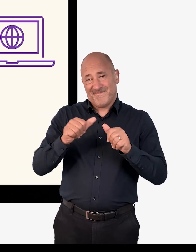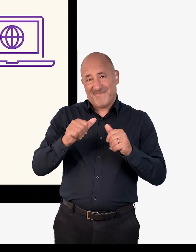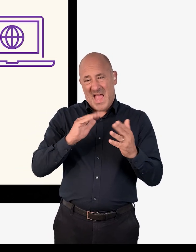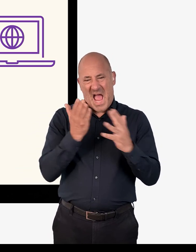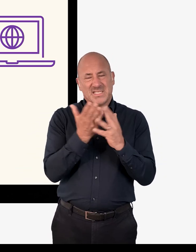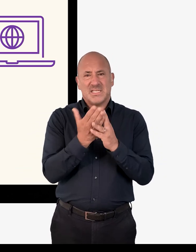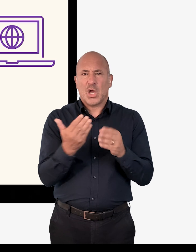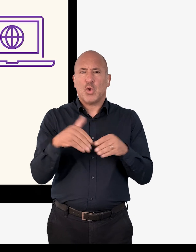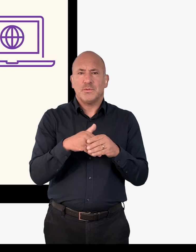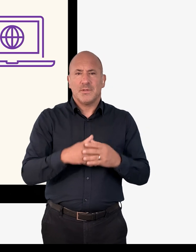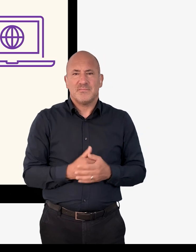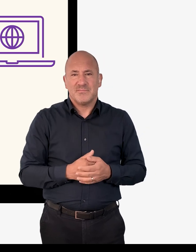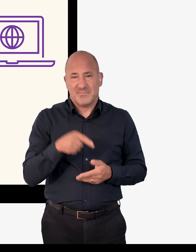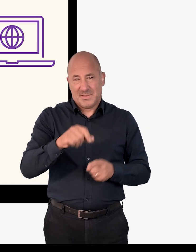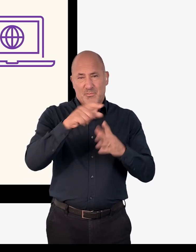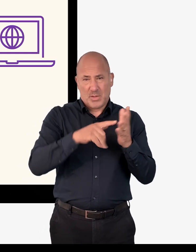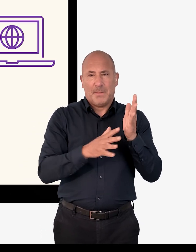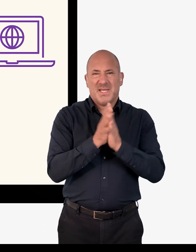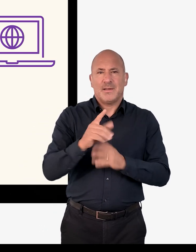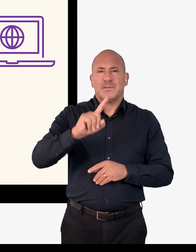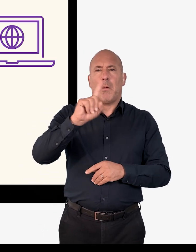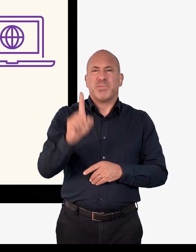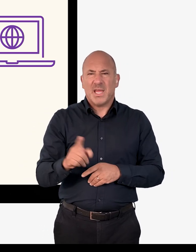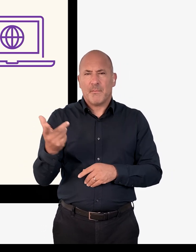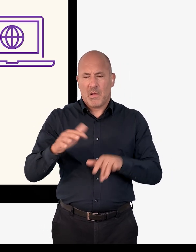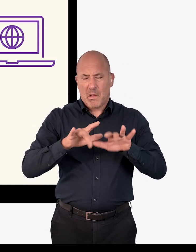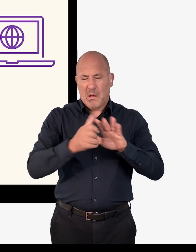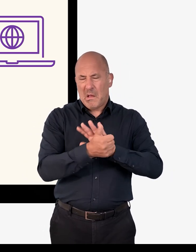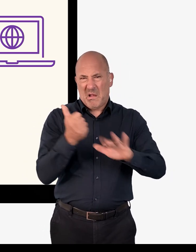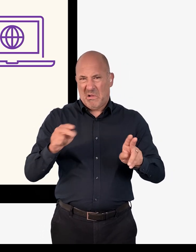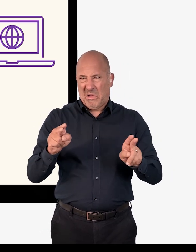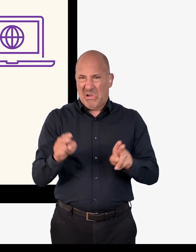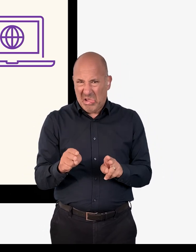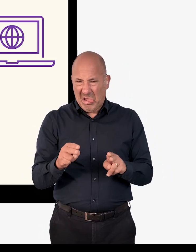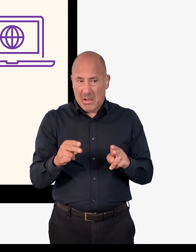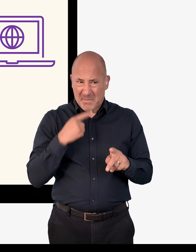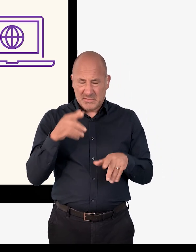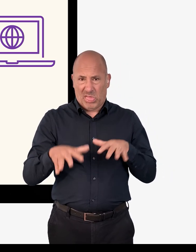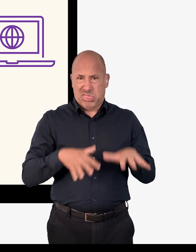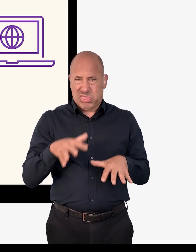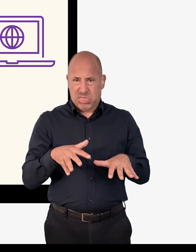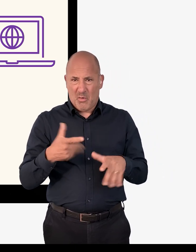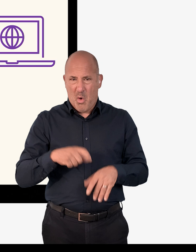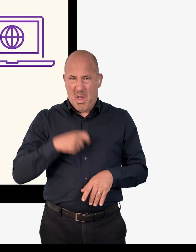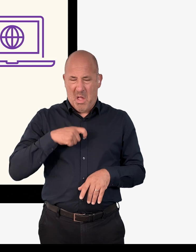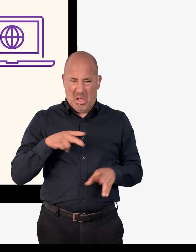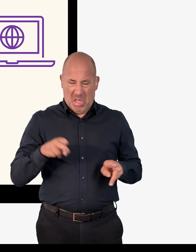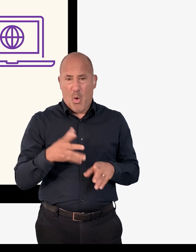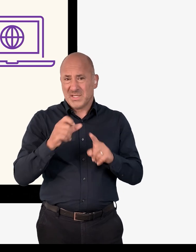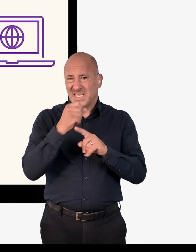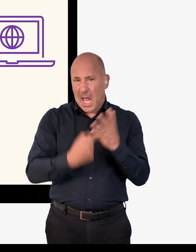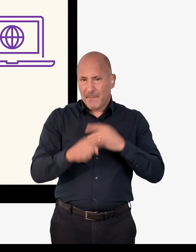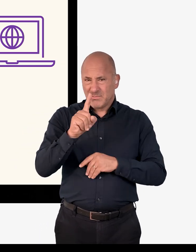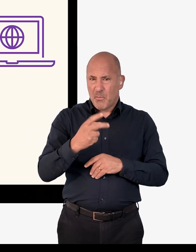Access and inclusion. What impact is the project going to have on people who have fewer digital skills and